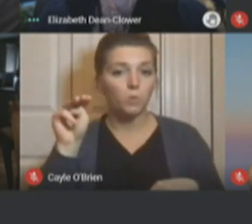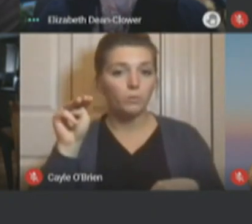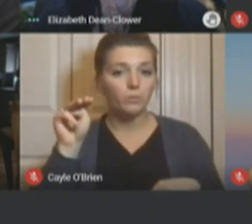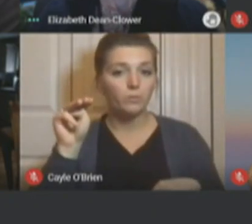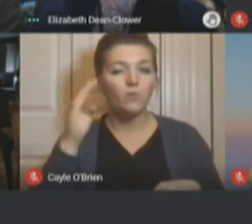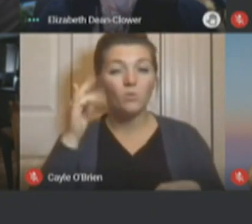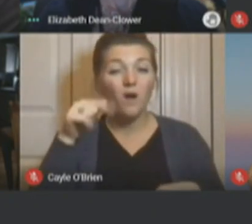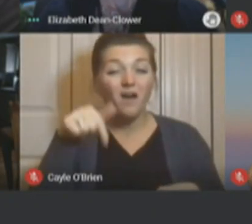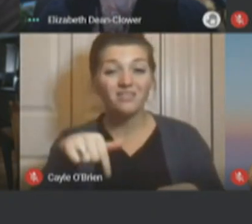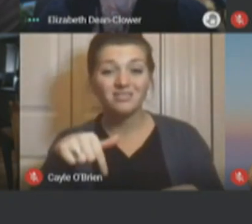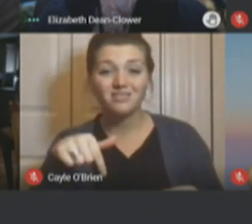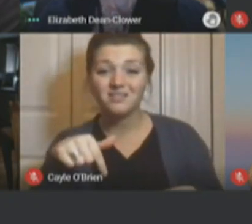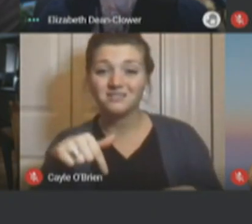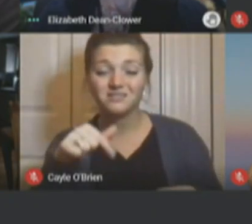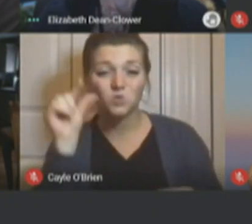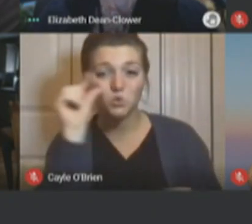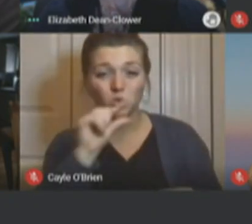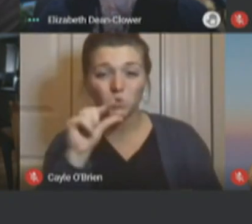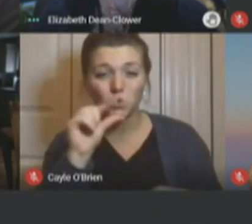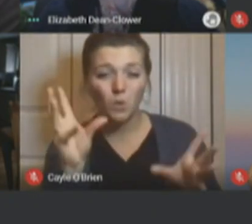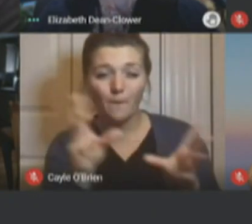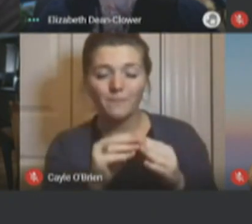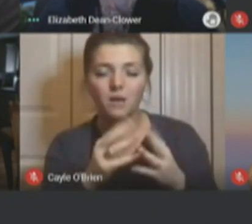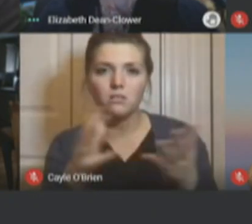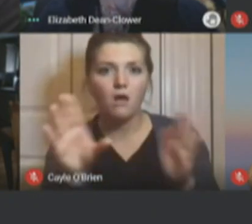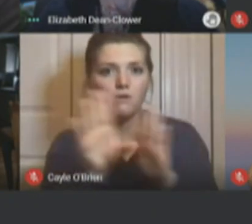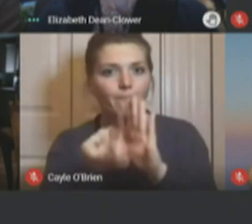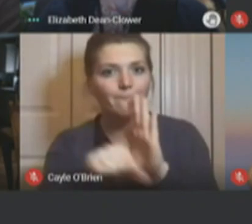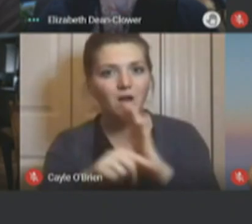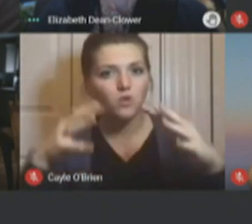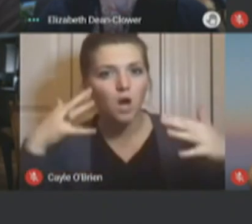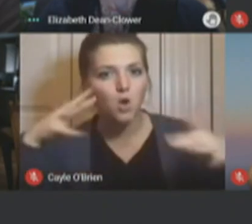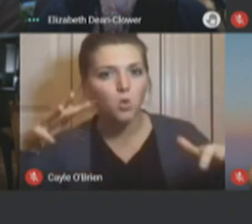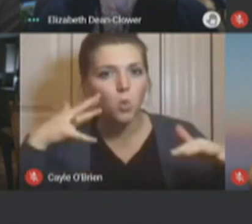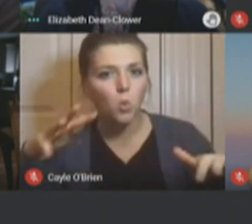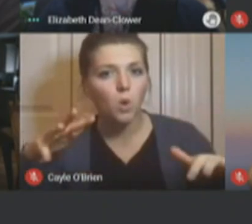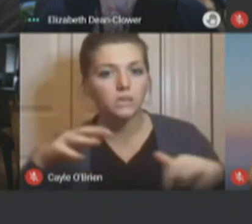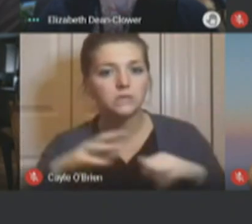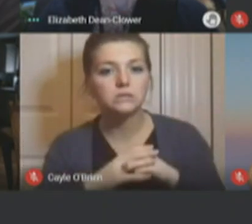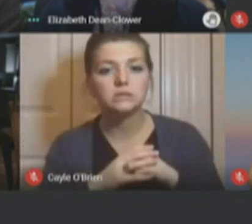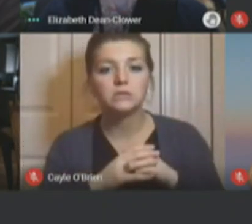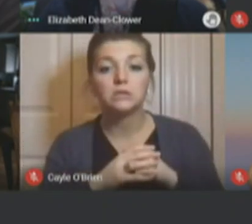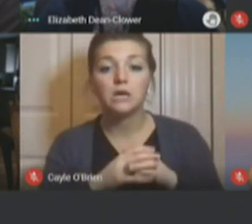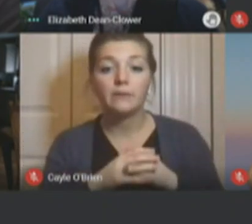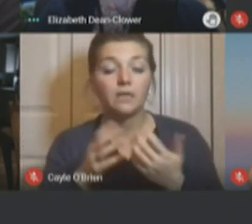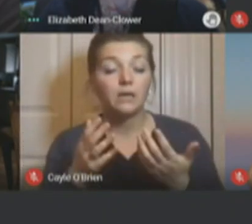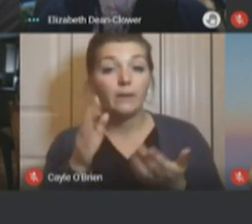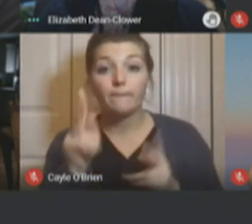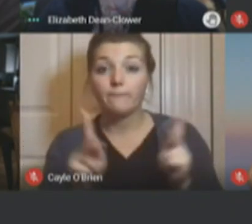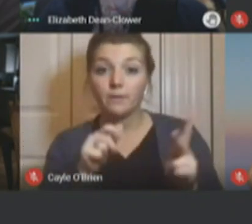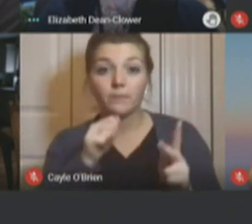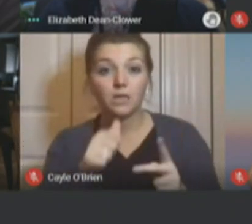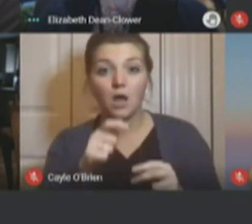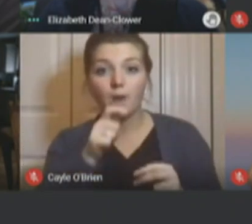of background noise to it, unless there's people that are not muting themselves, because there's been